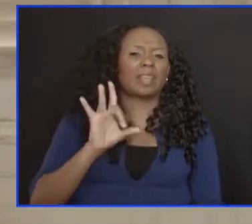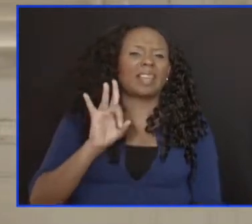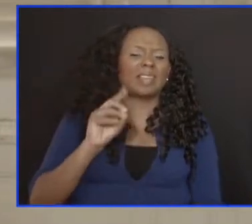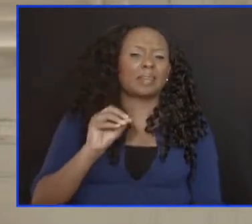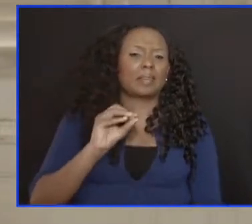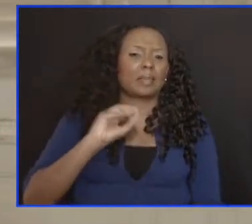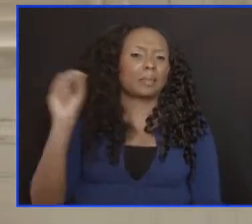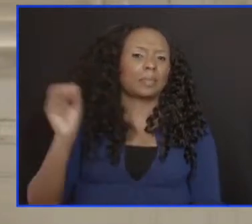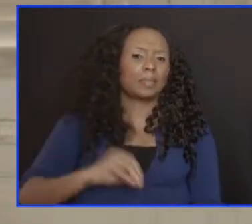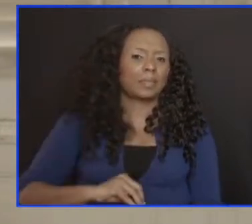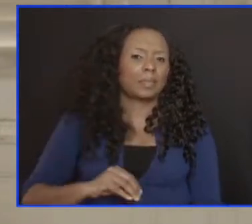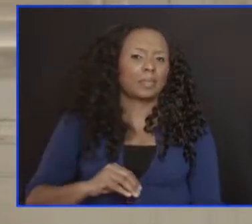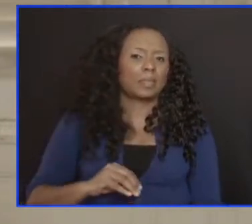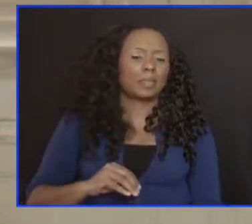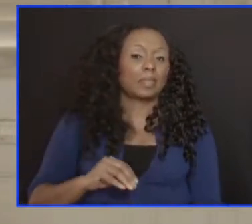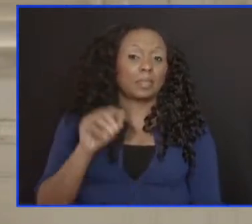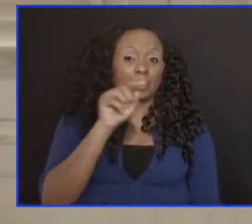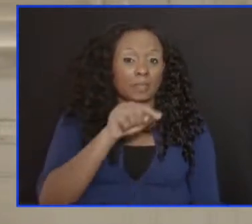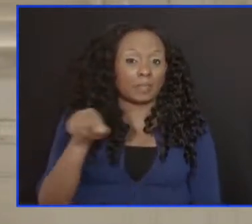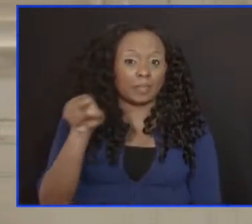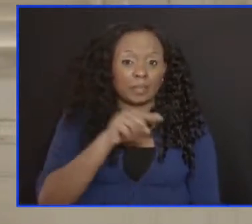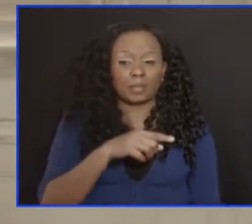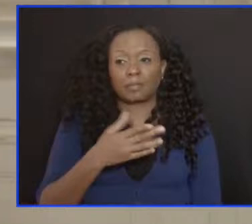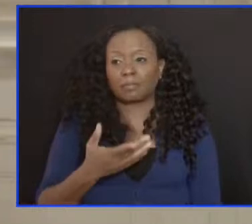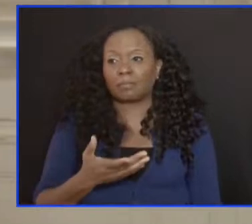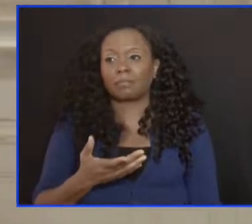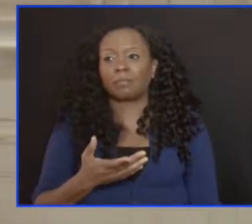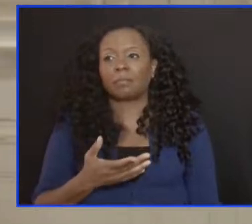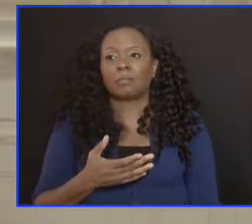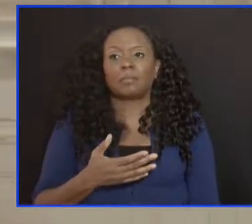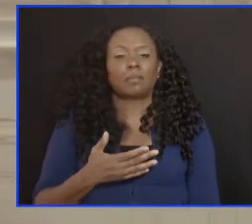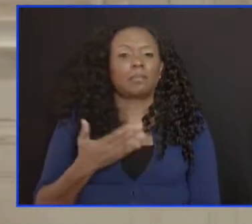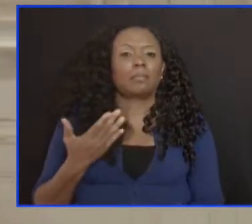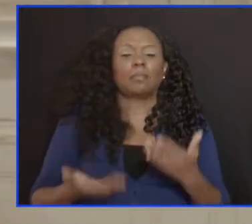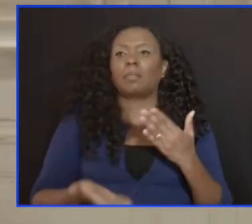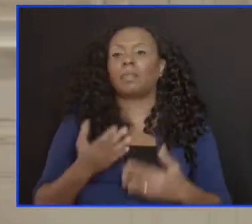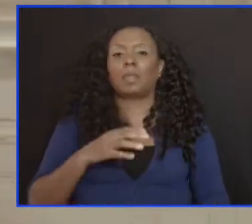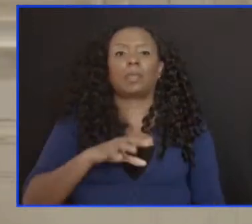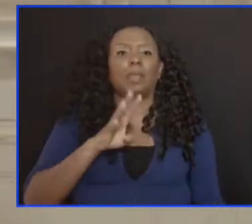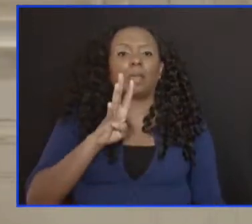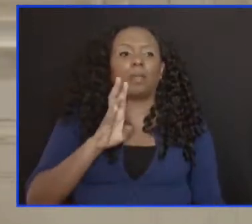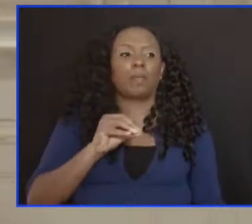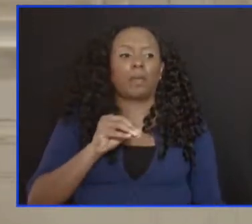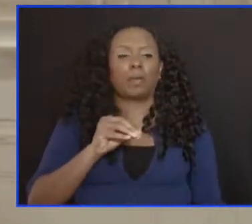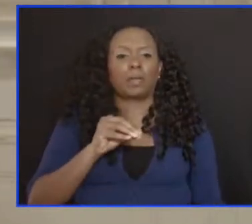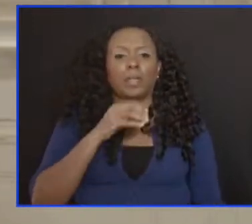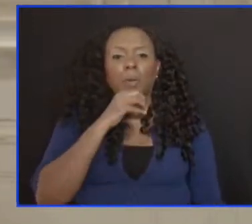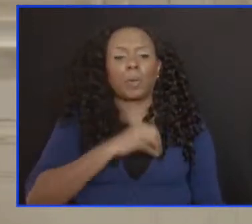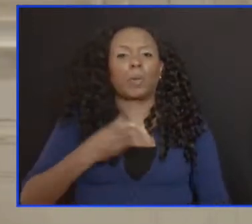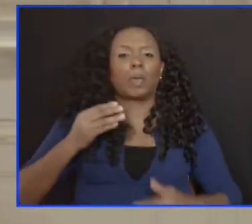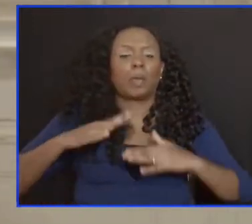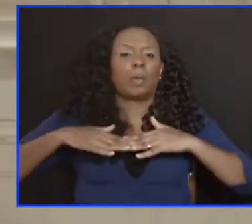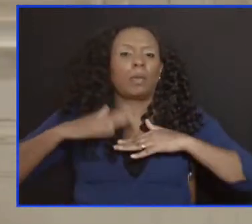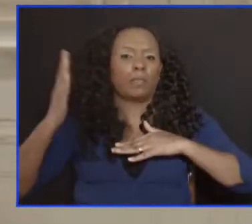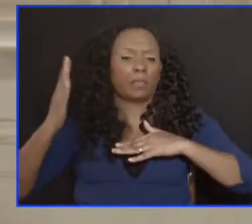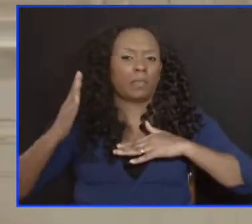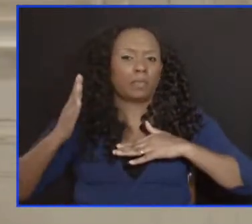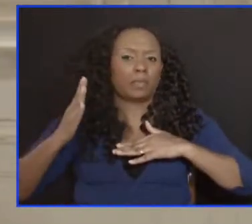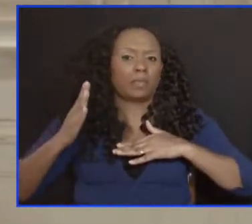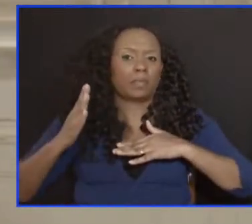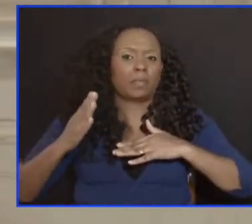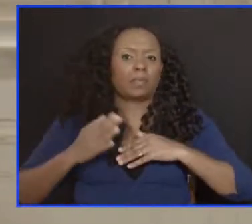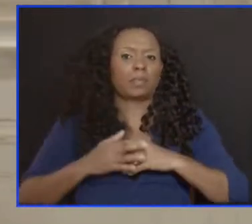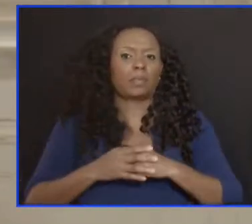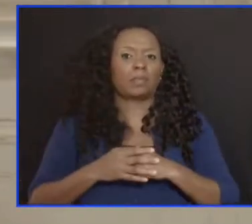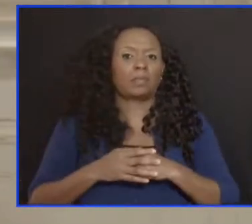of the population, whether 40 or above is the number you gave just now, that percentage of individuals